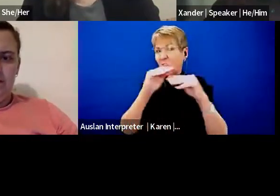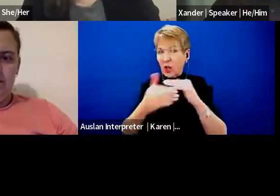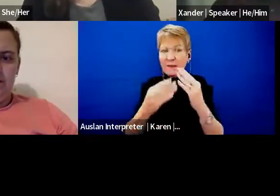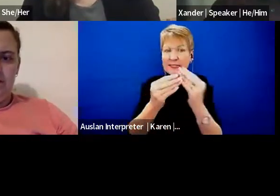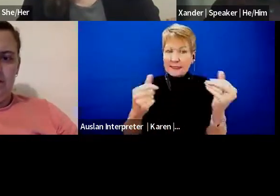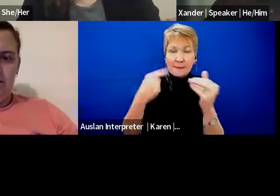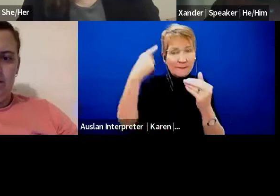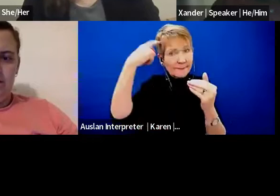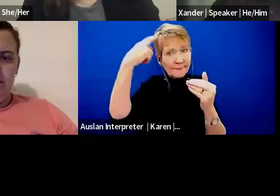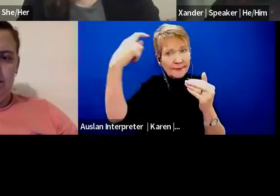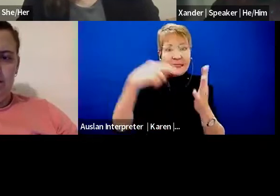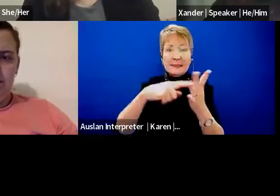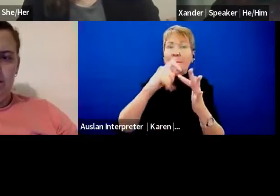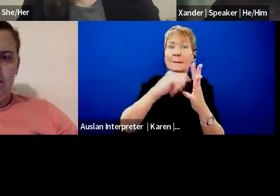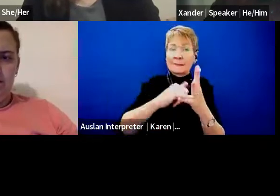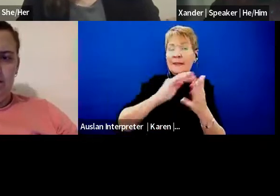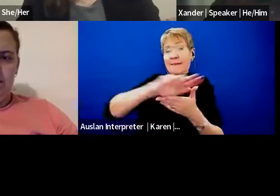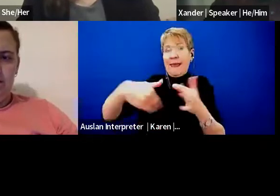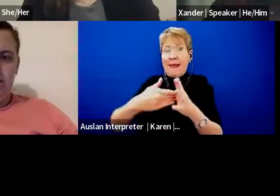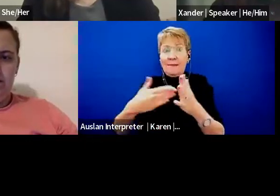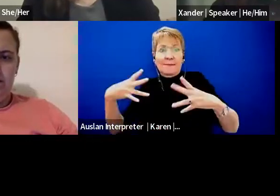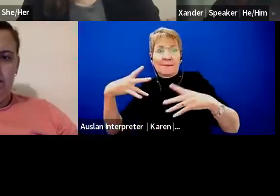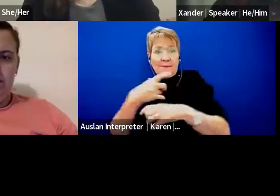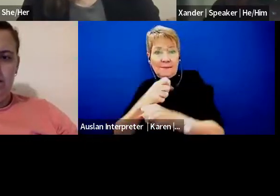and finally have some final reflections.